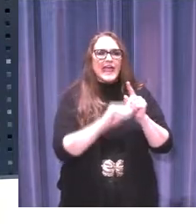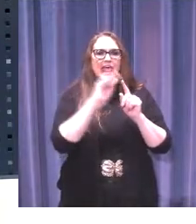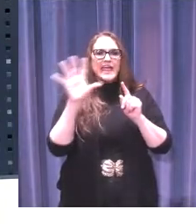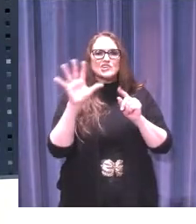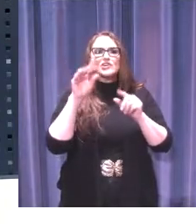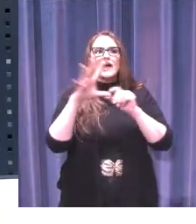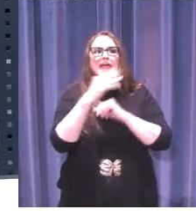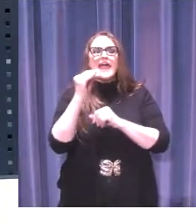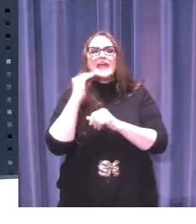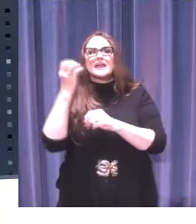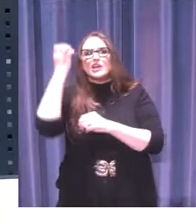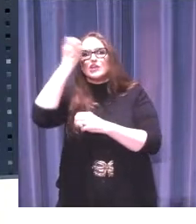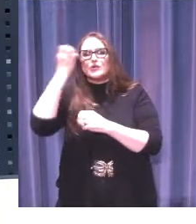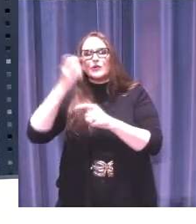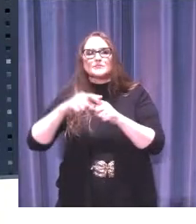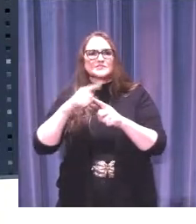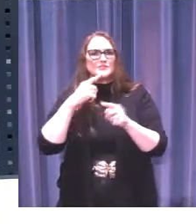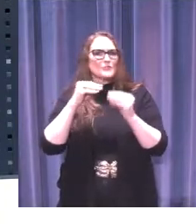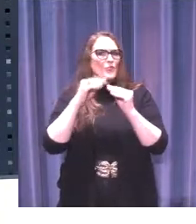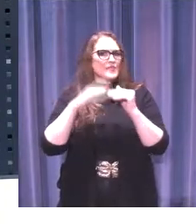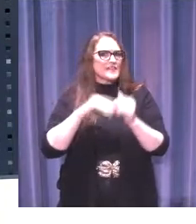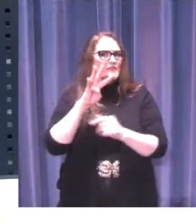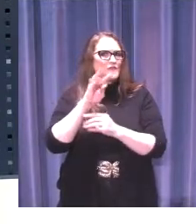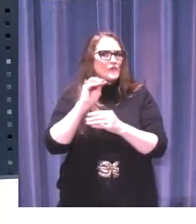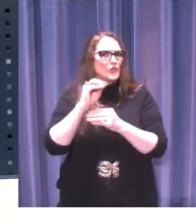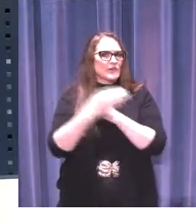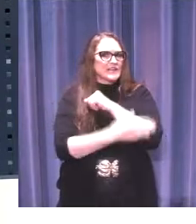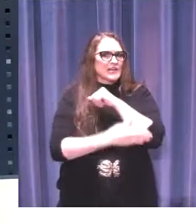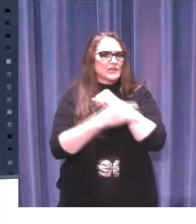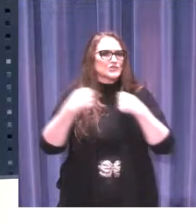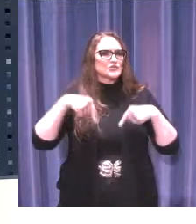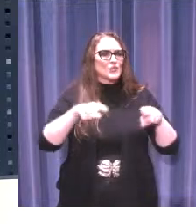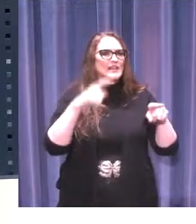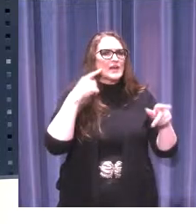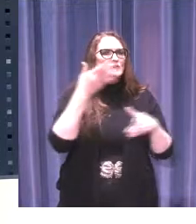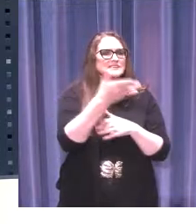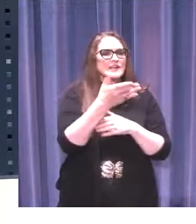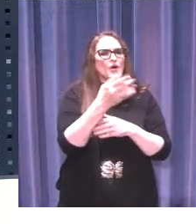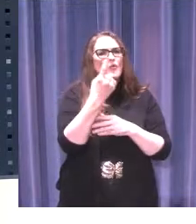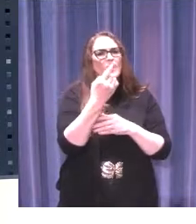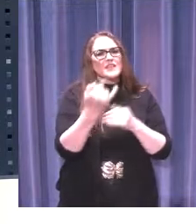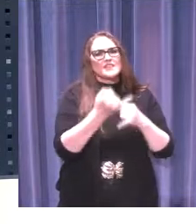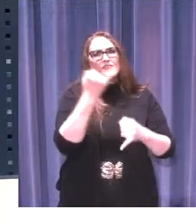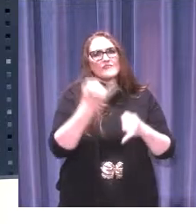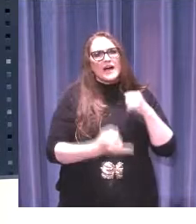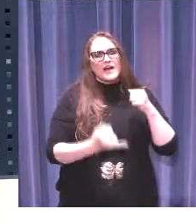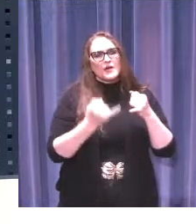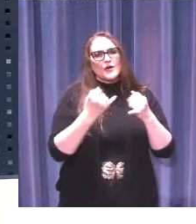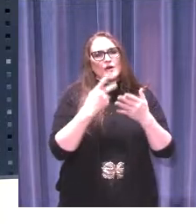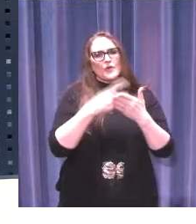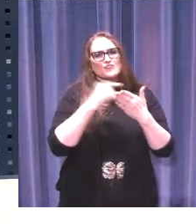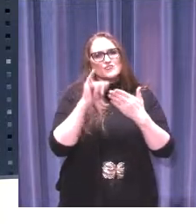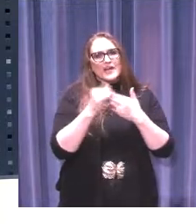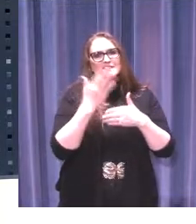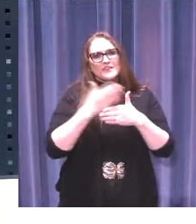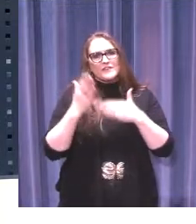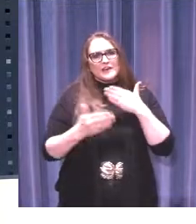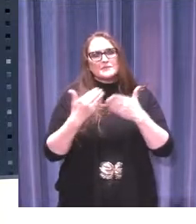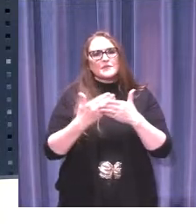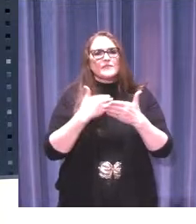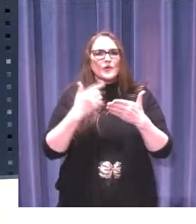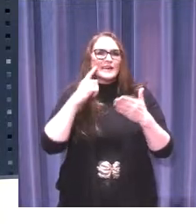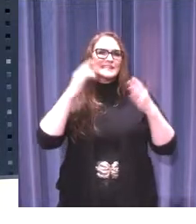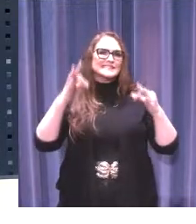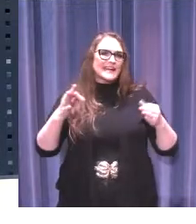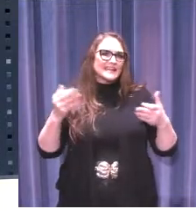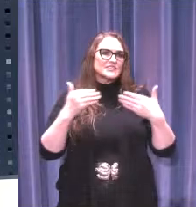system in over 40 countries while I was there. And that was one of the final projects that was finished before I decided to move on.